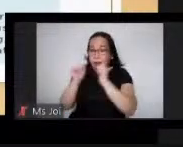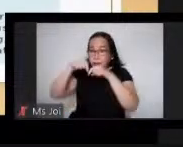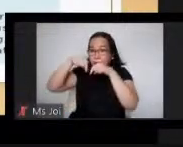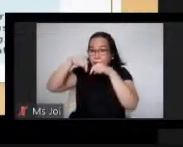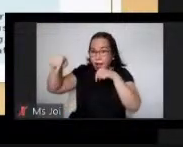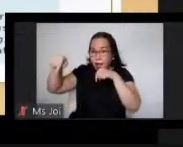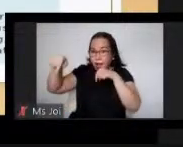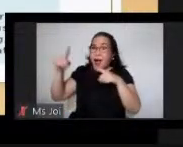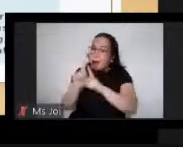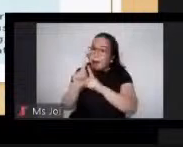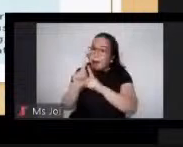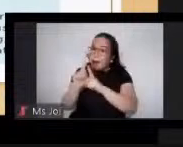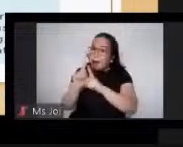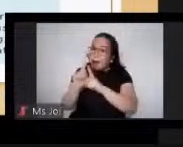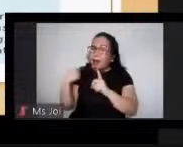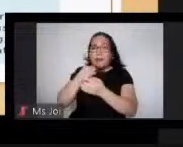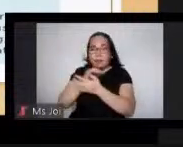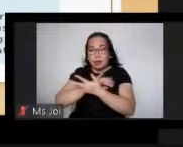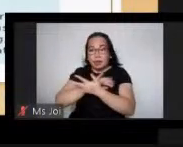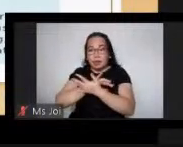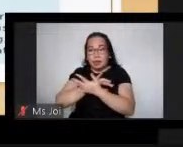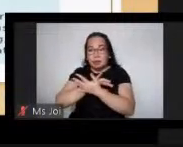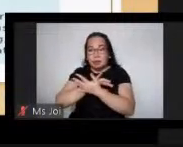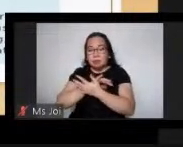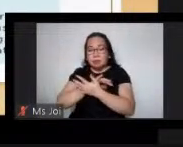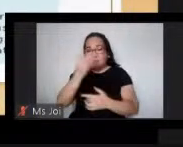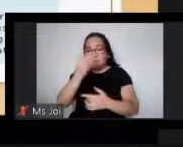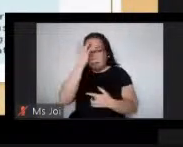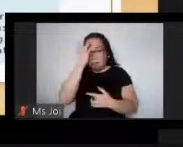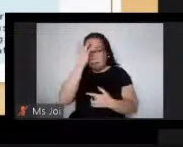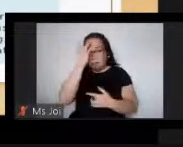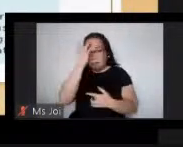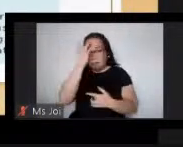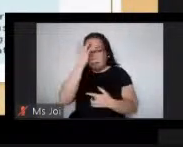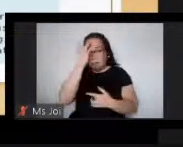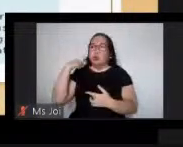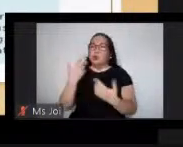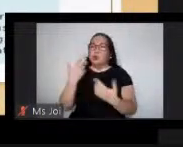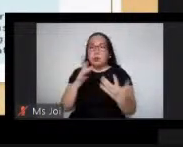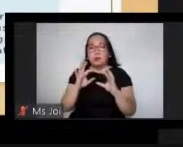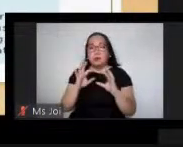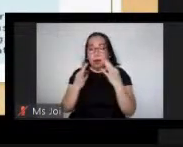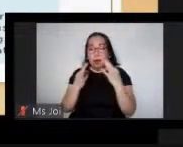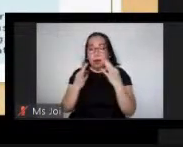the next few weeks or months, member natin na may sakit.